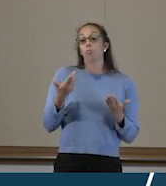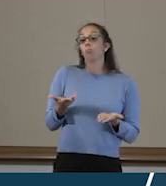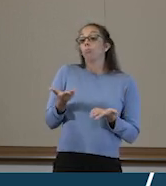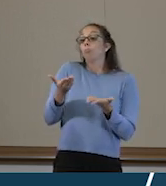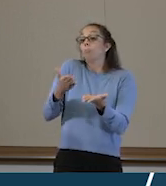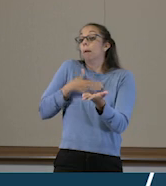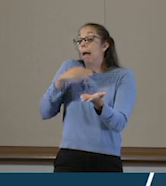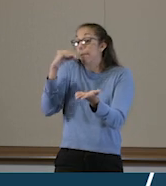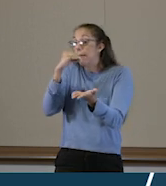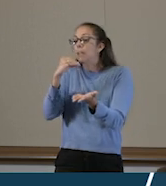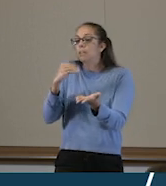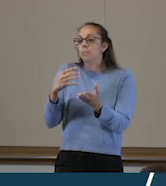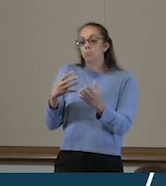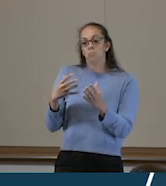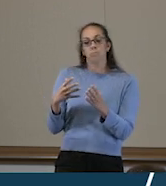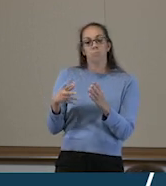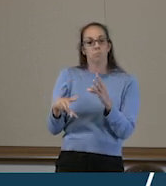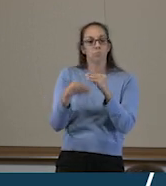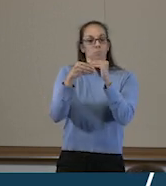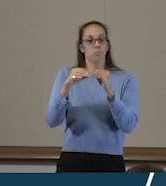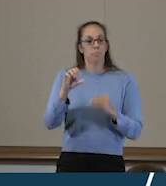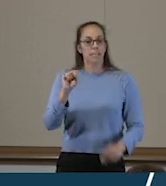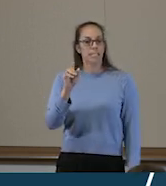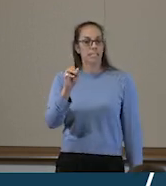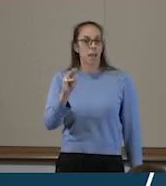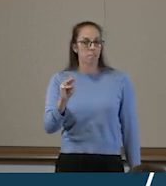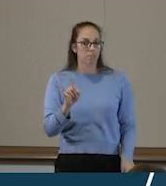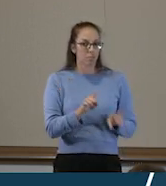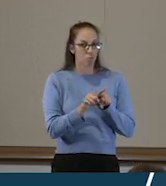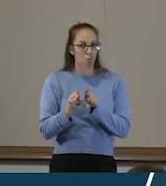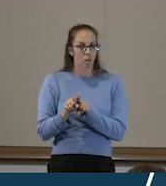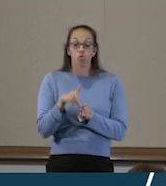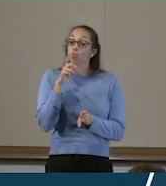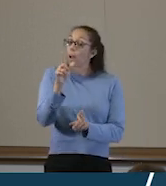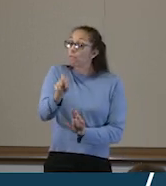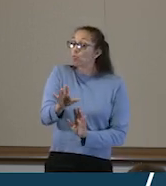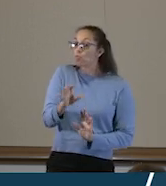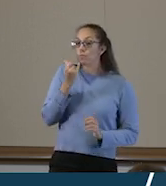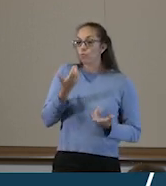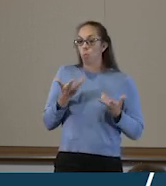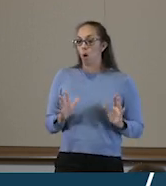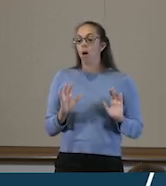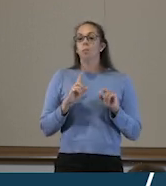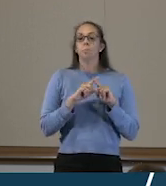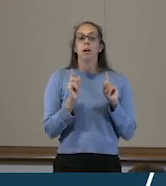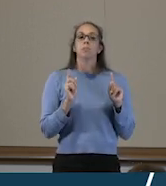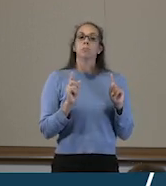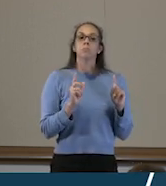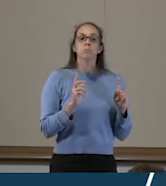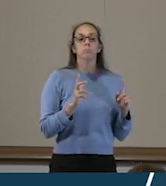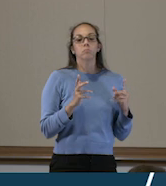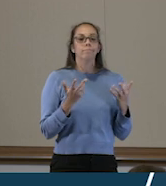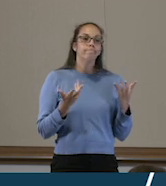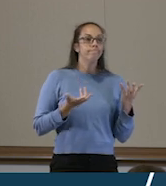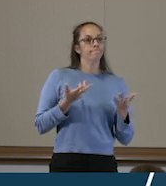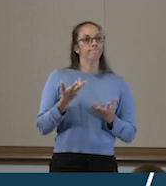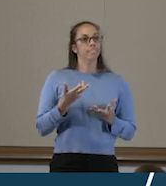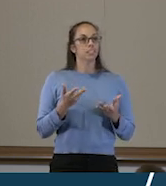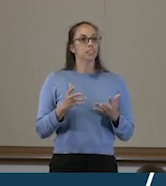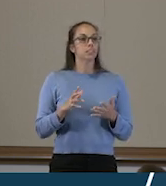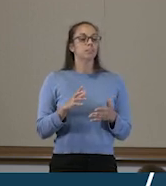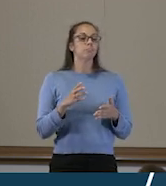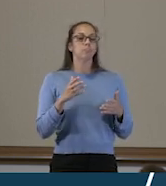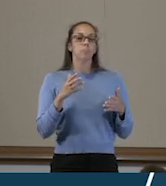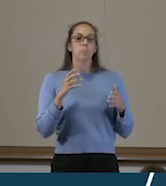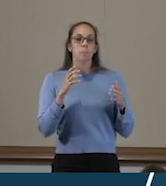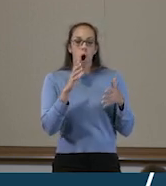recommend that you have the SDM as well. But you don't have to if you don't want to. It's just a way for you to